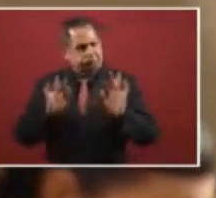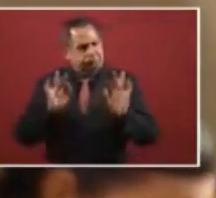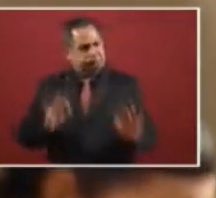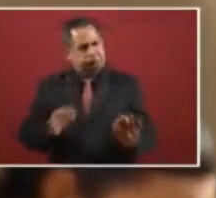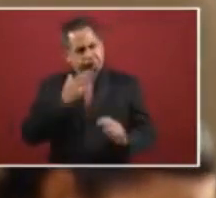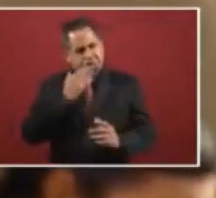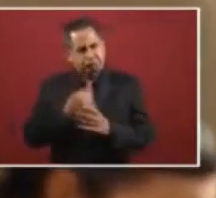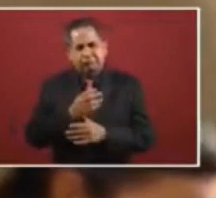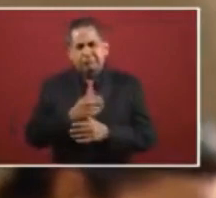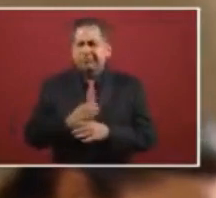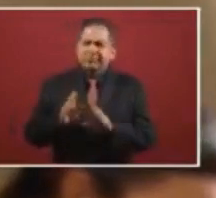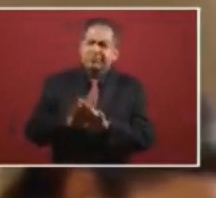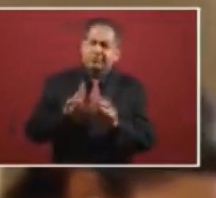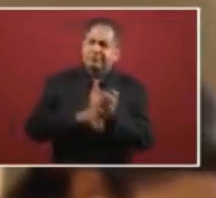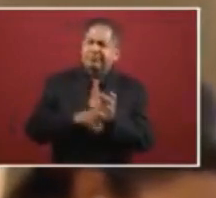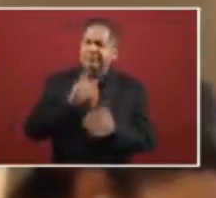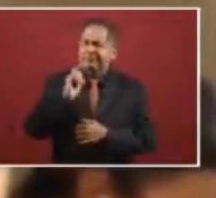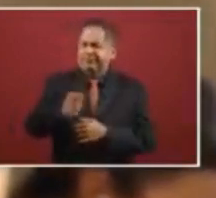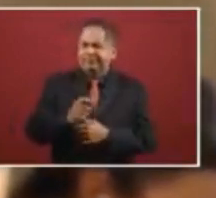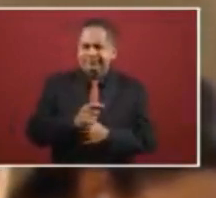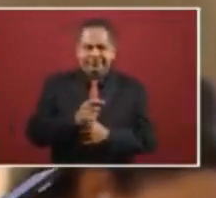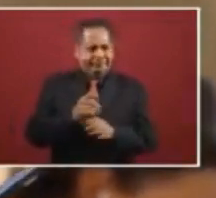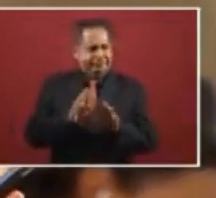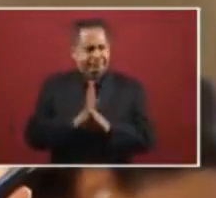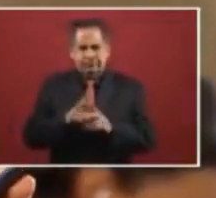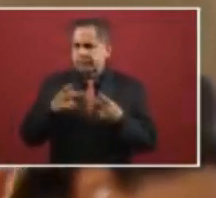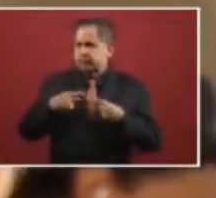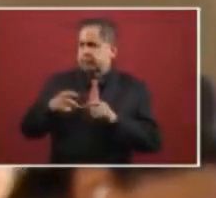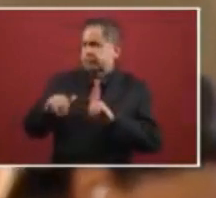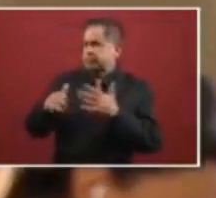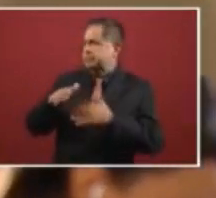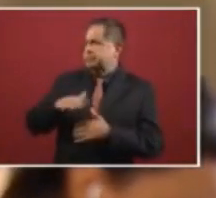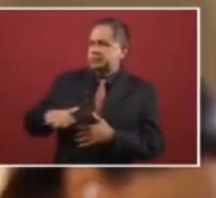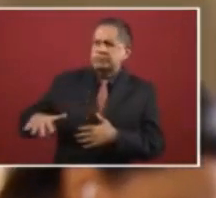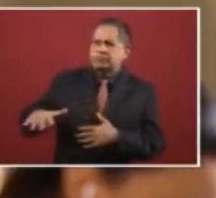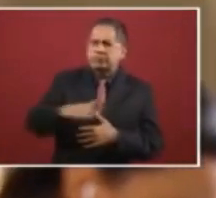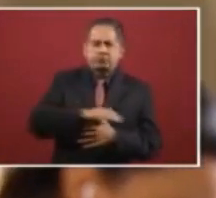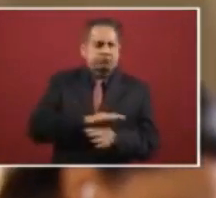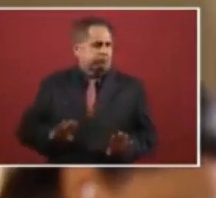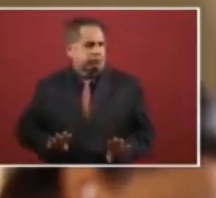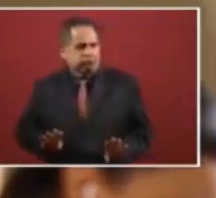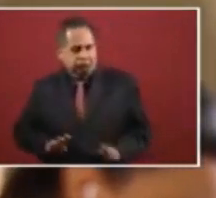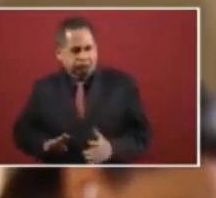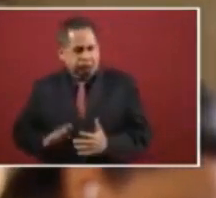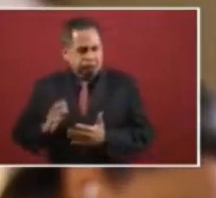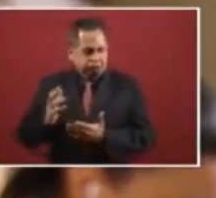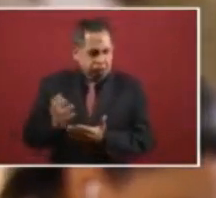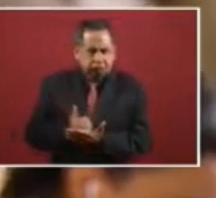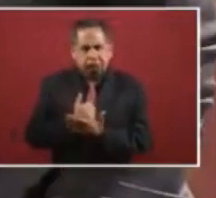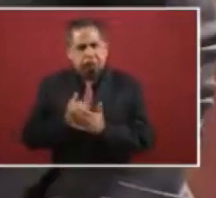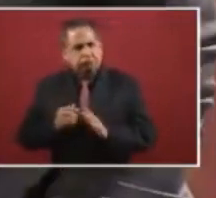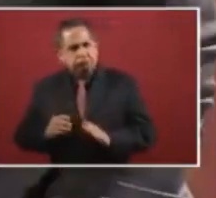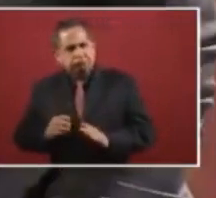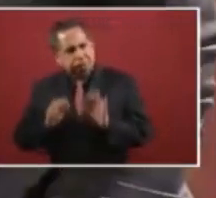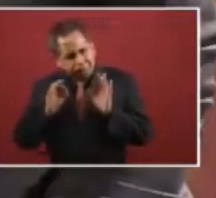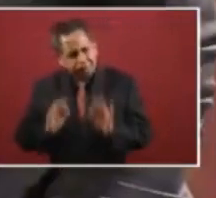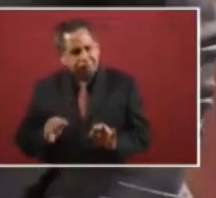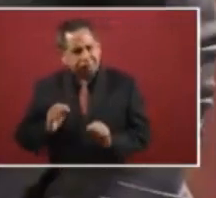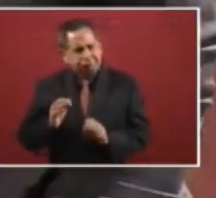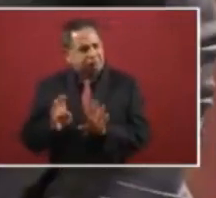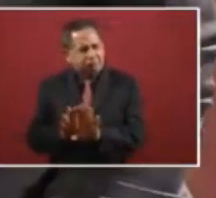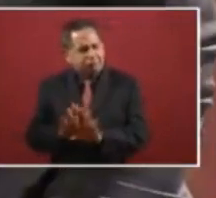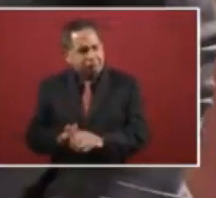How do you translate this win-win to the people? And besides